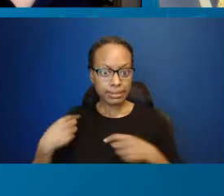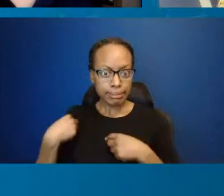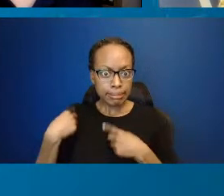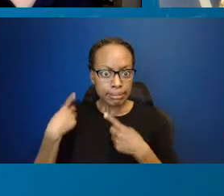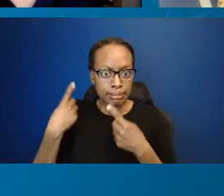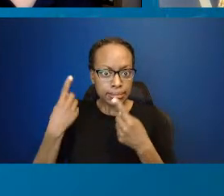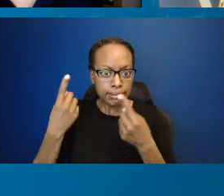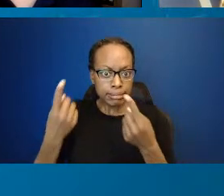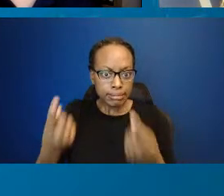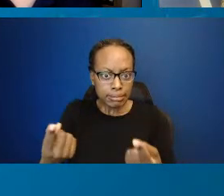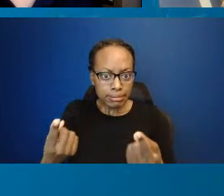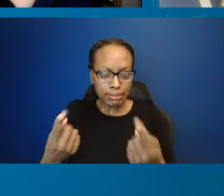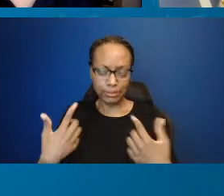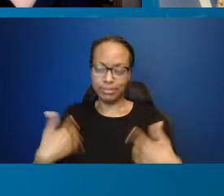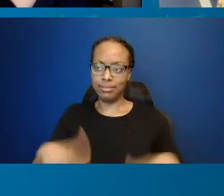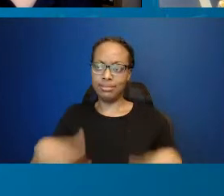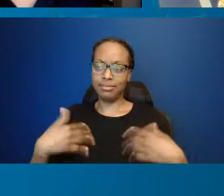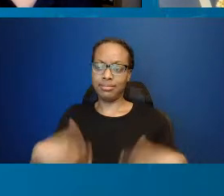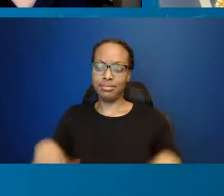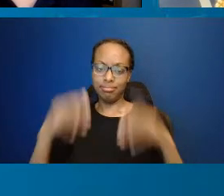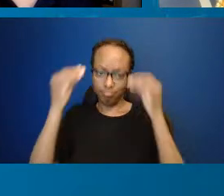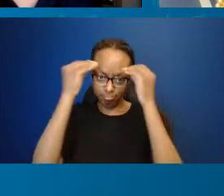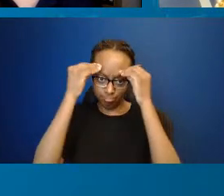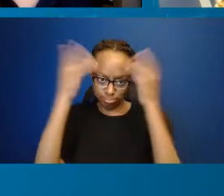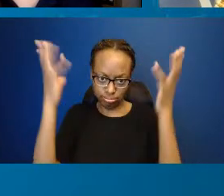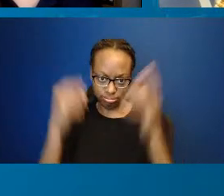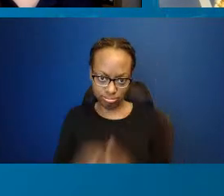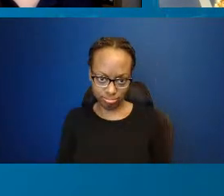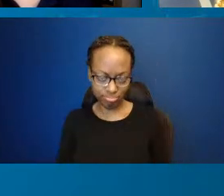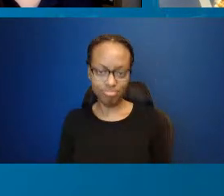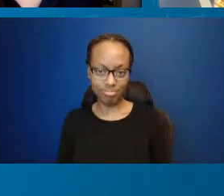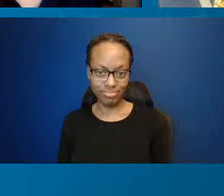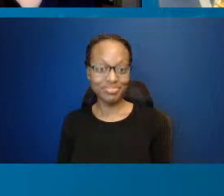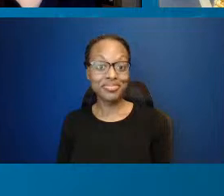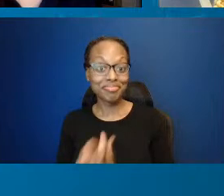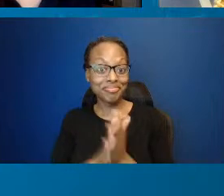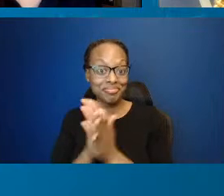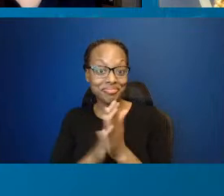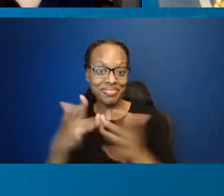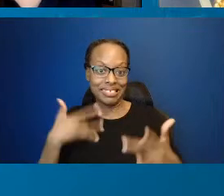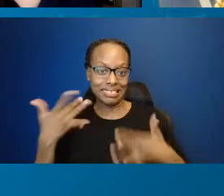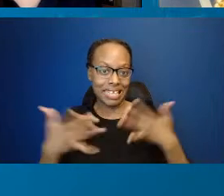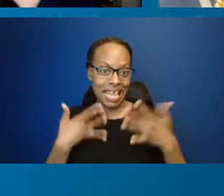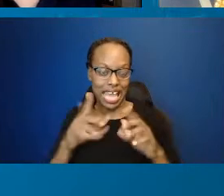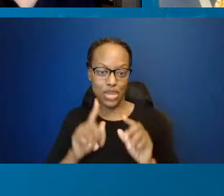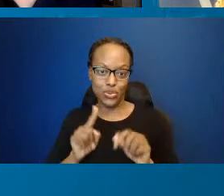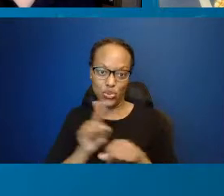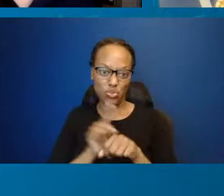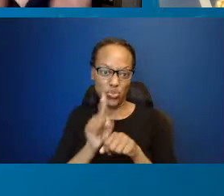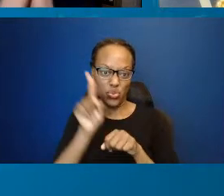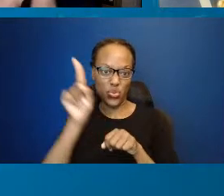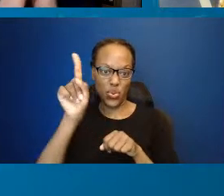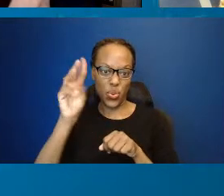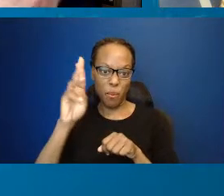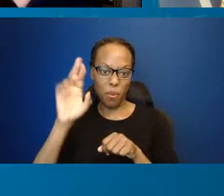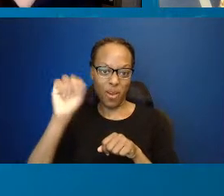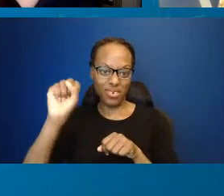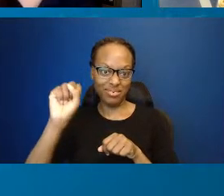humanity still blows me away. So can't wait till we go to Mars. Yeah, Mars or bust.